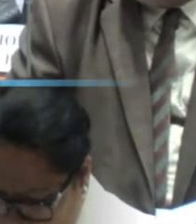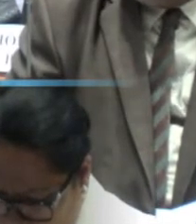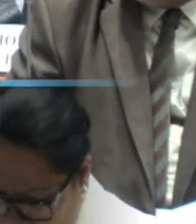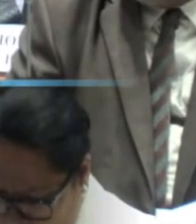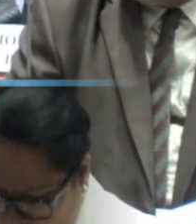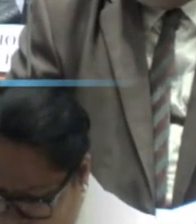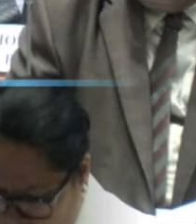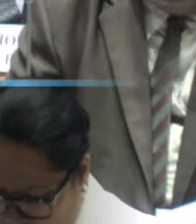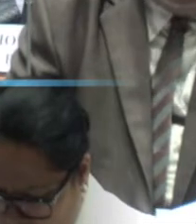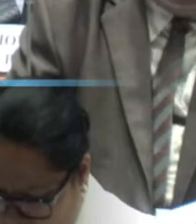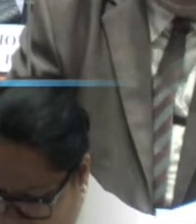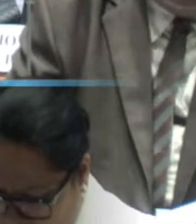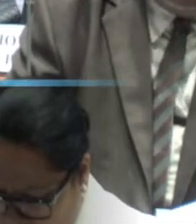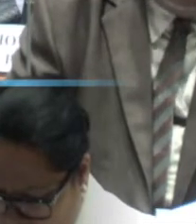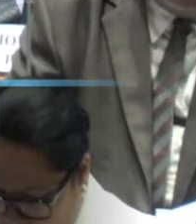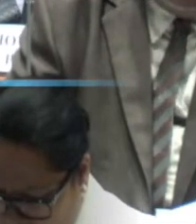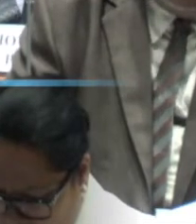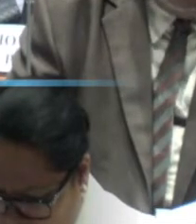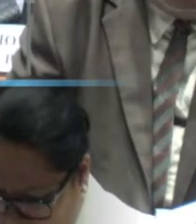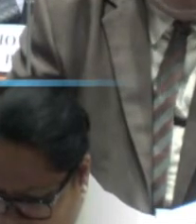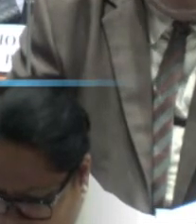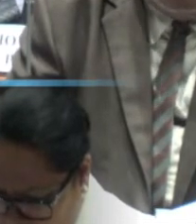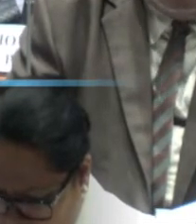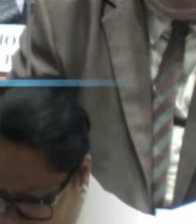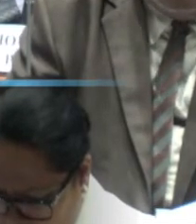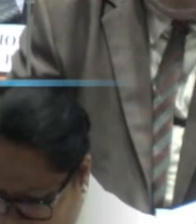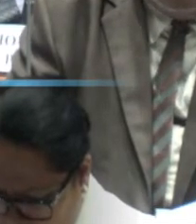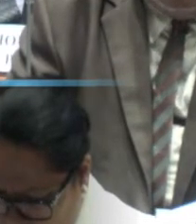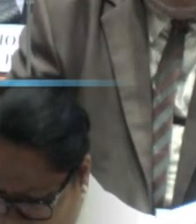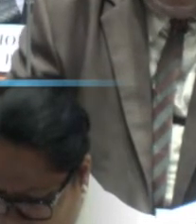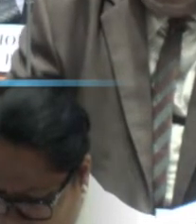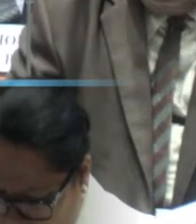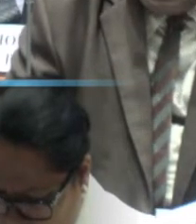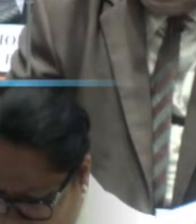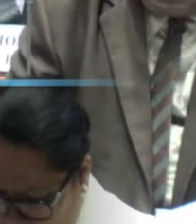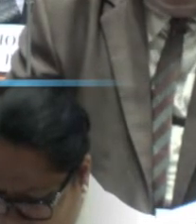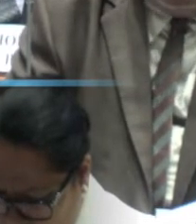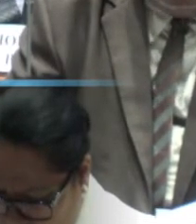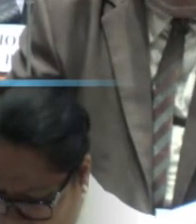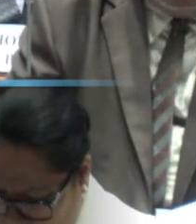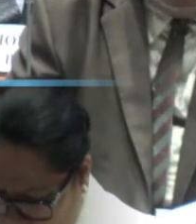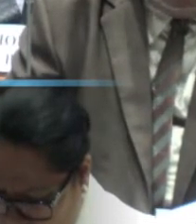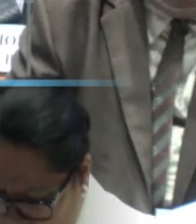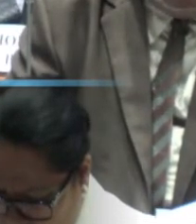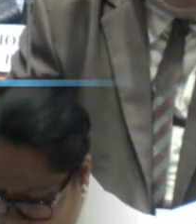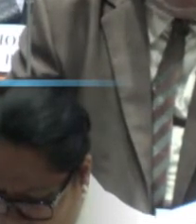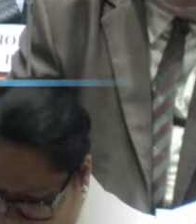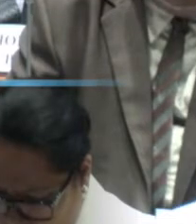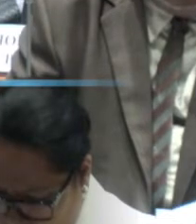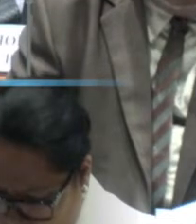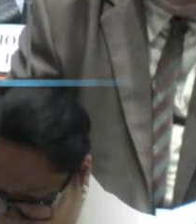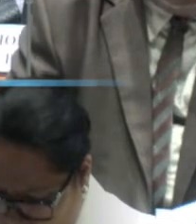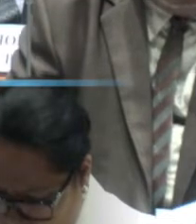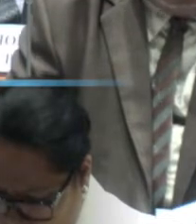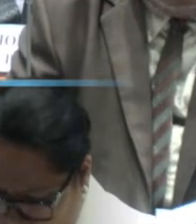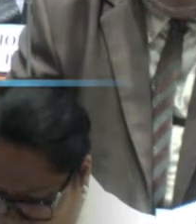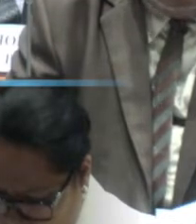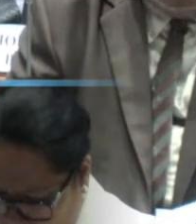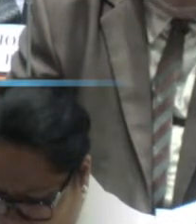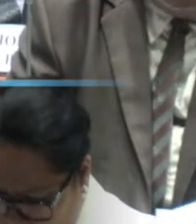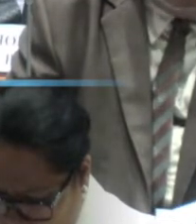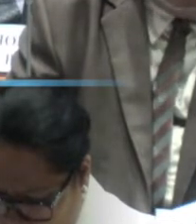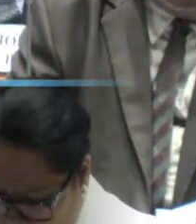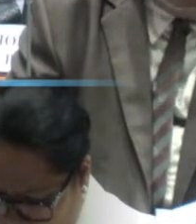Mr. Speaker, I rise to provide an update on the essential component of our work as part of the